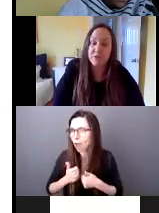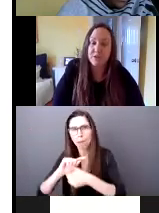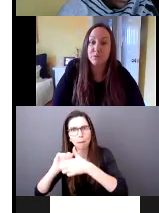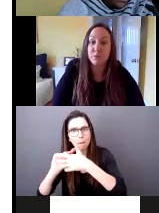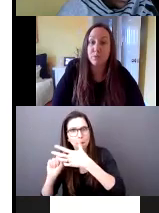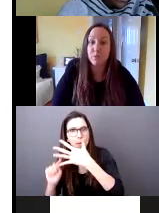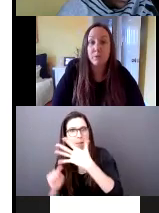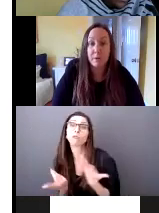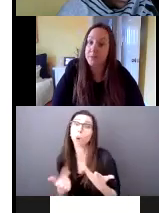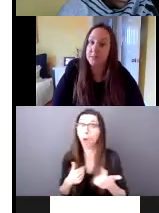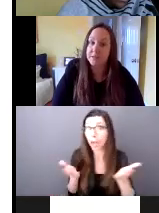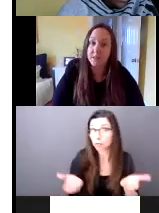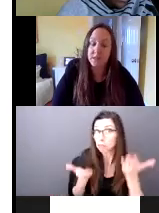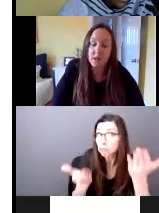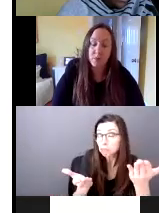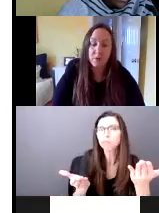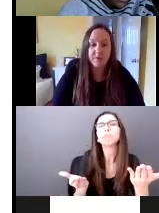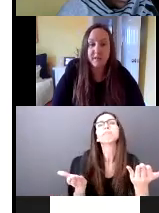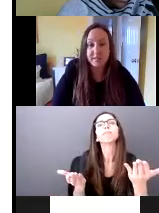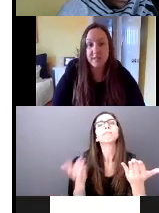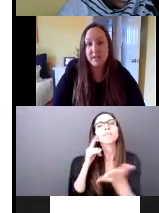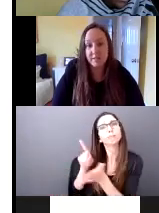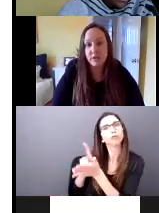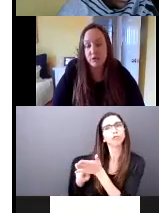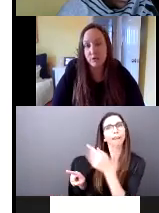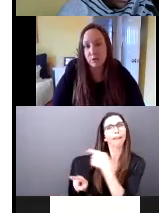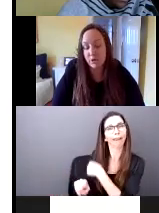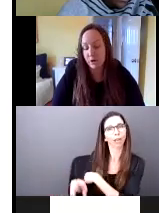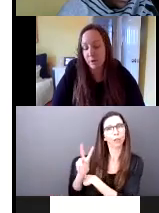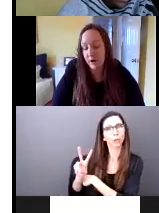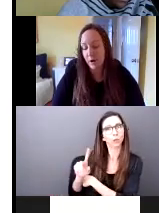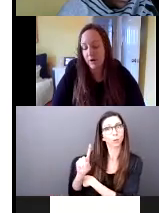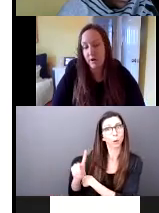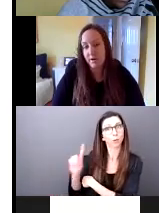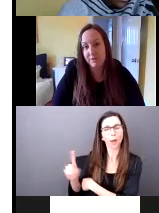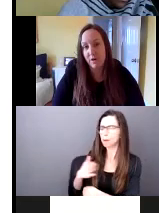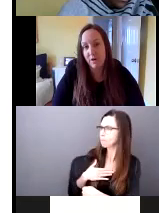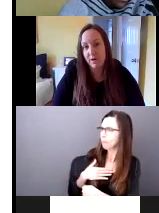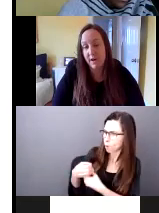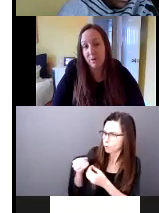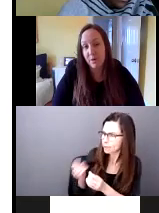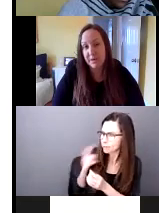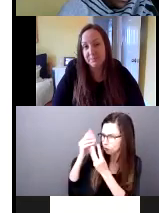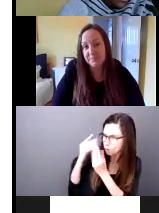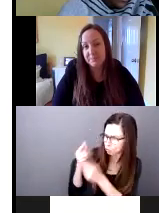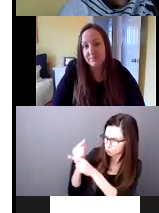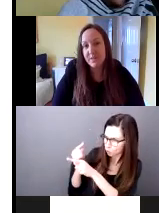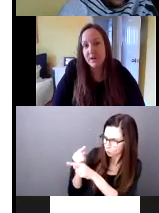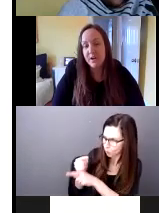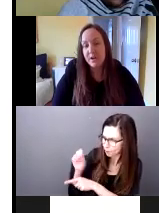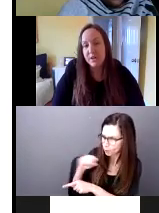sure everything is well represented within that listing. And then you'll know that you're a part of our helpline.